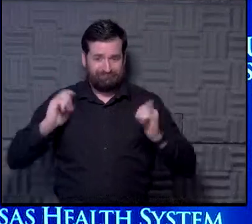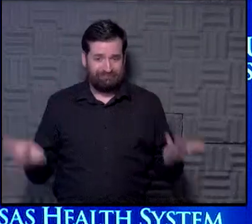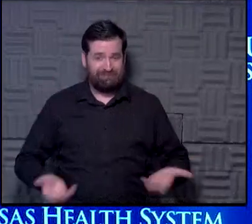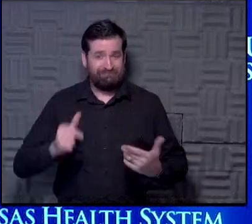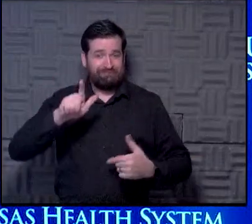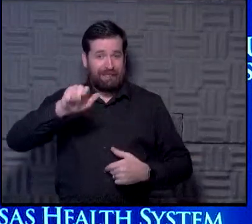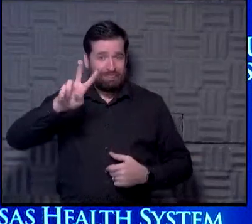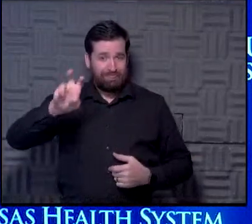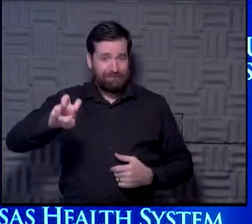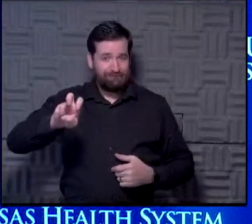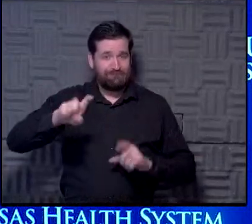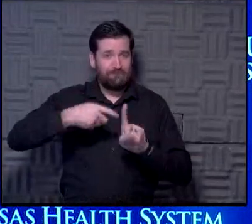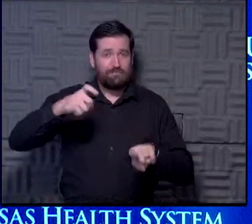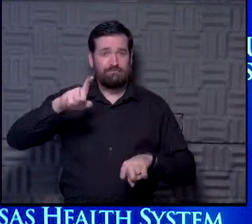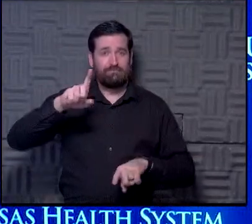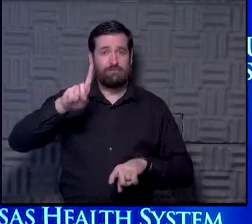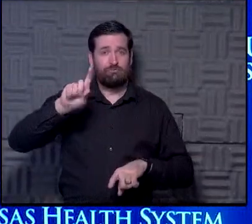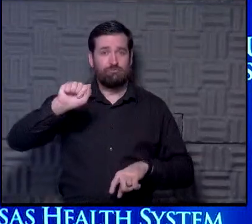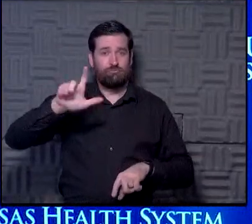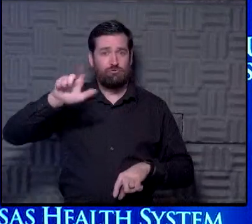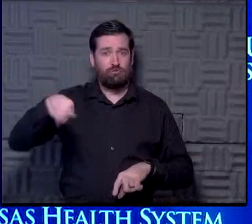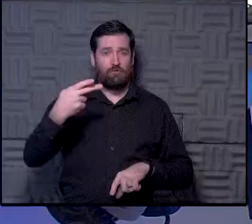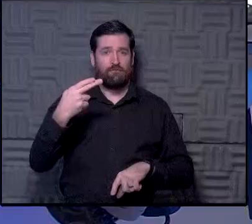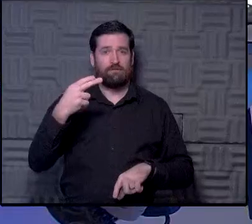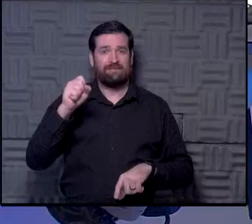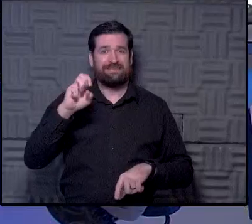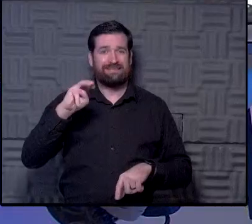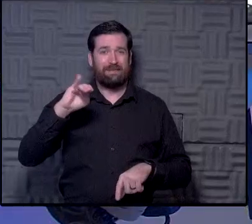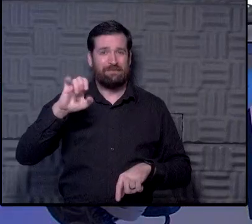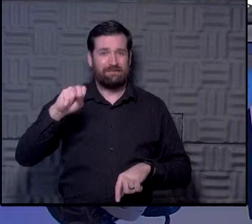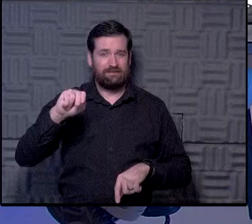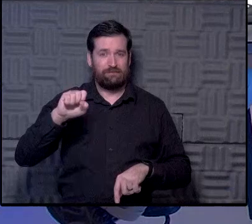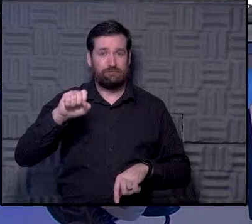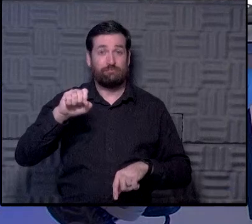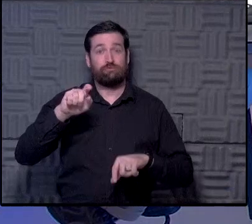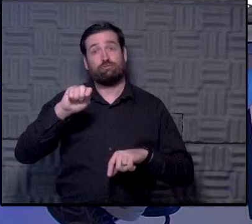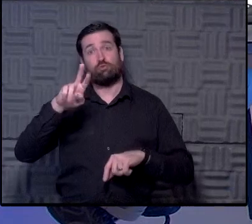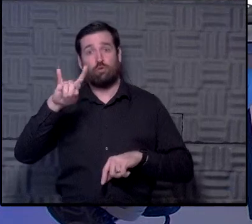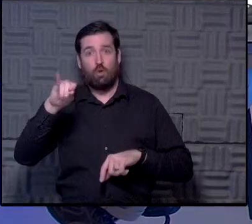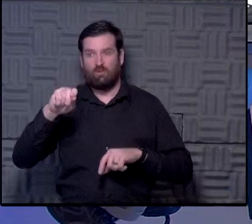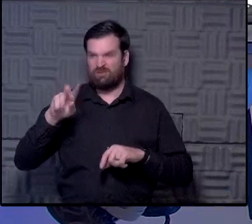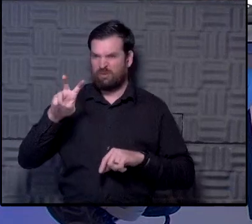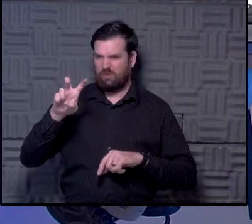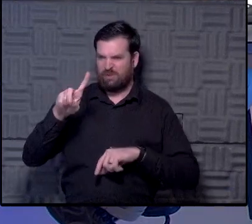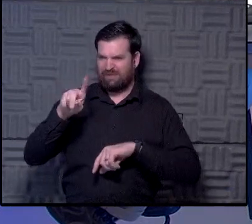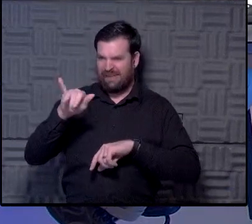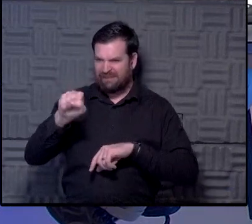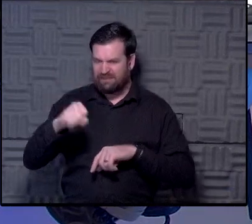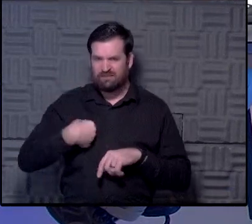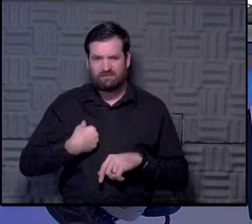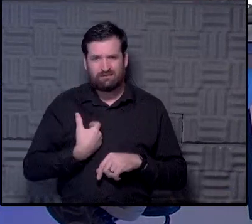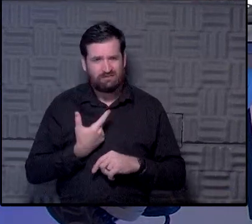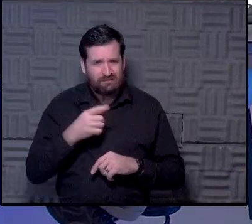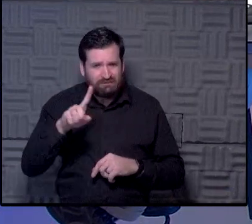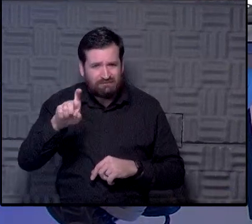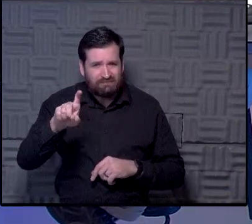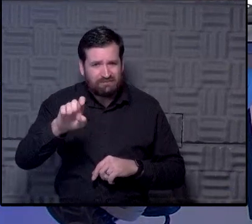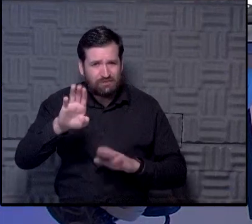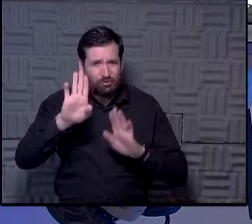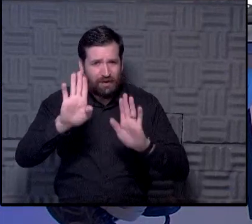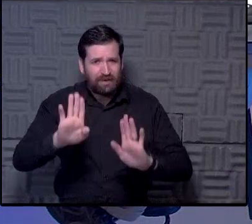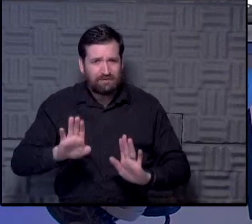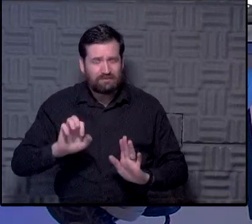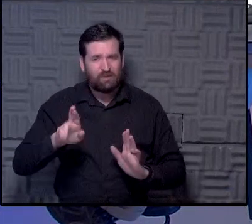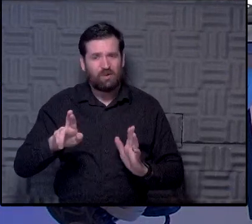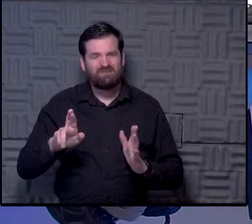from the Dulce Simons Family Studio, and that is a great thing to be able to say. We've been at this for 200 days. Wait a minute, is it really great? Or is that